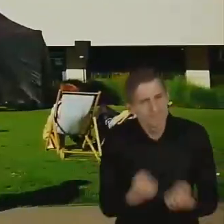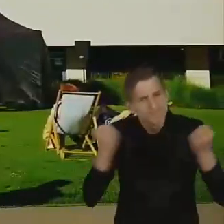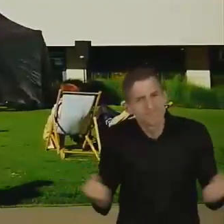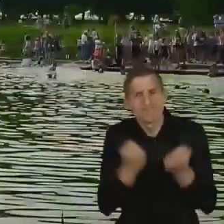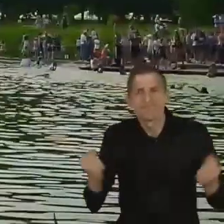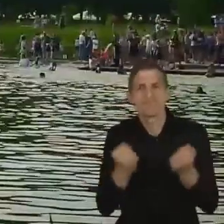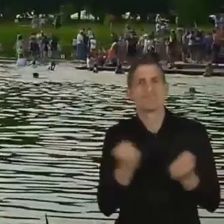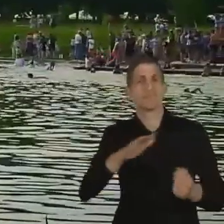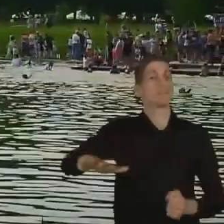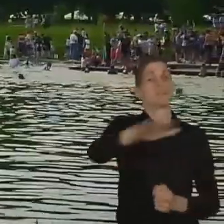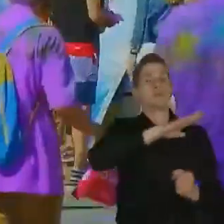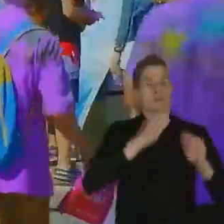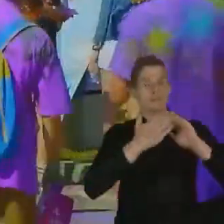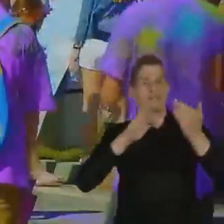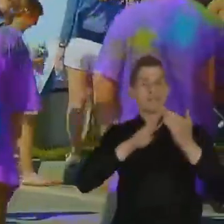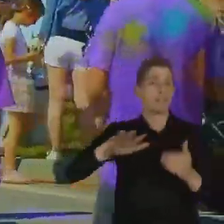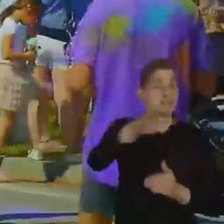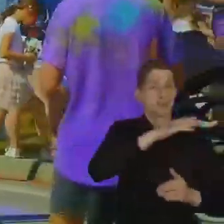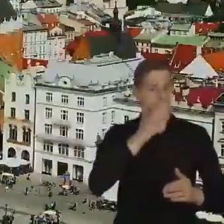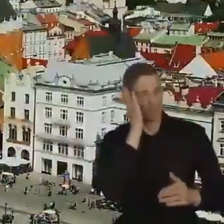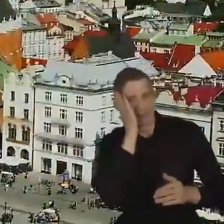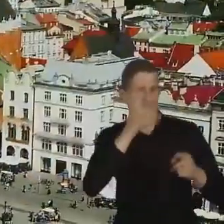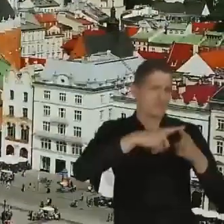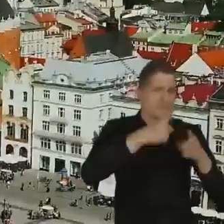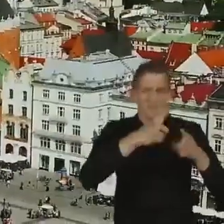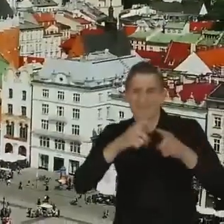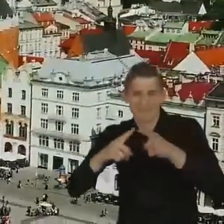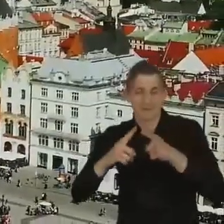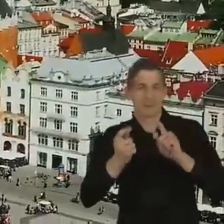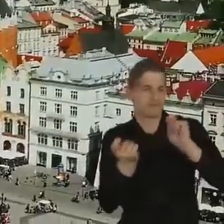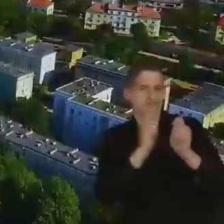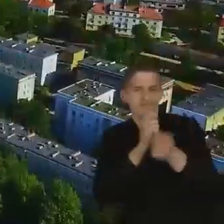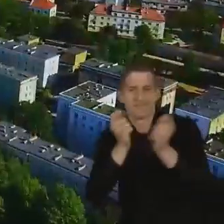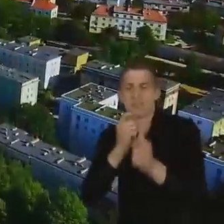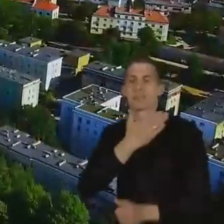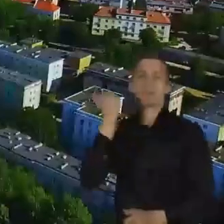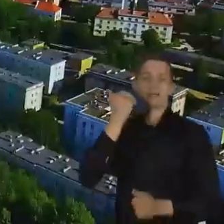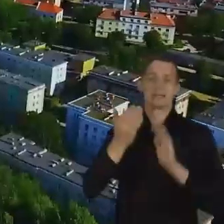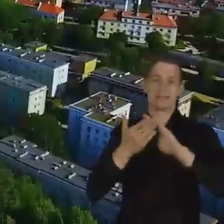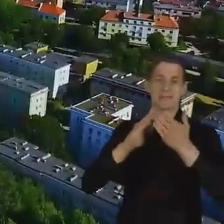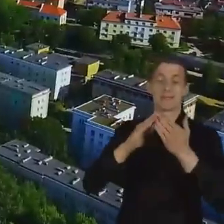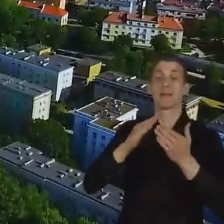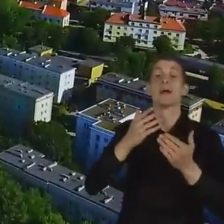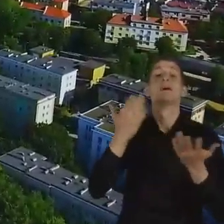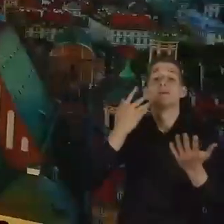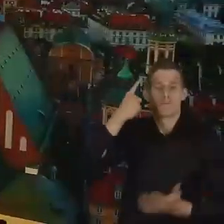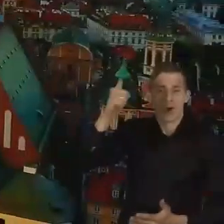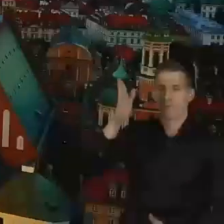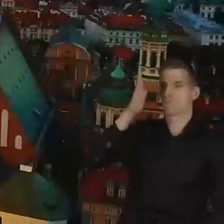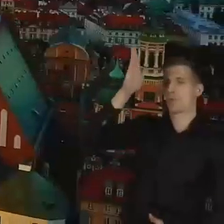local communities, so that it is possible to change our cities for a better future.